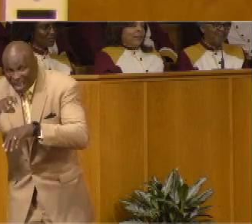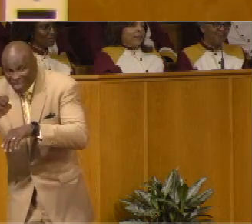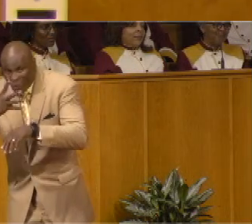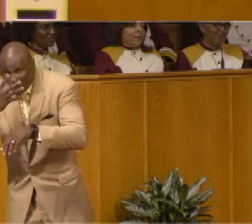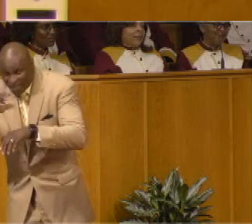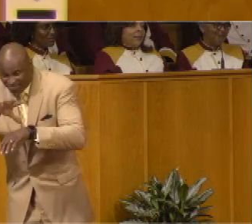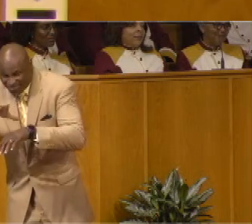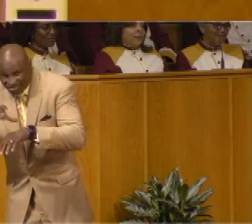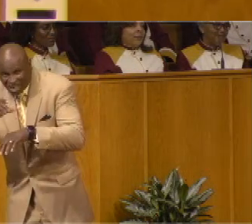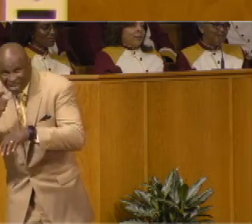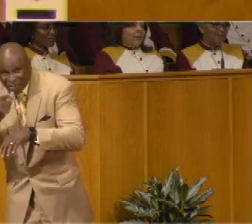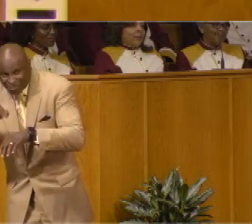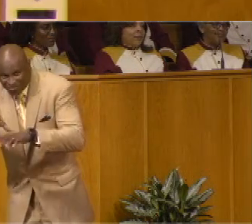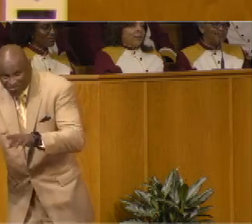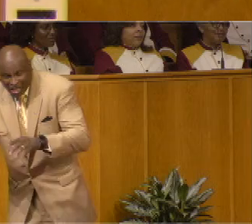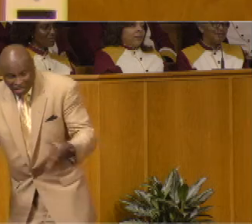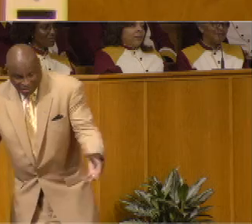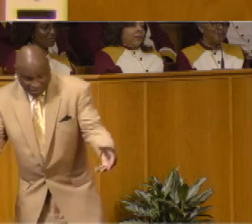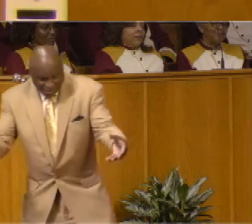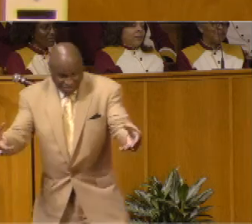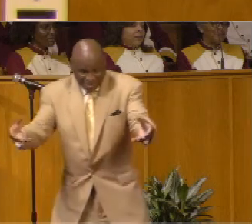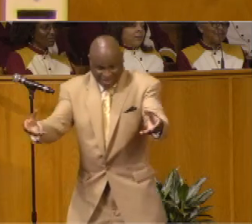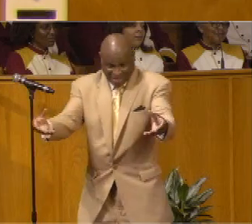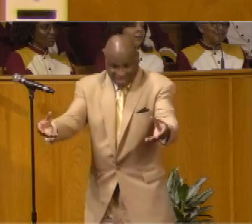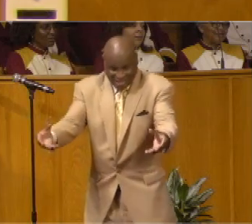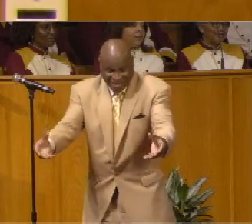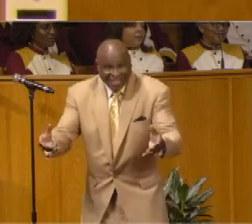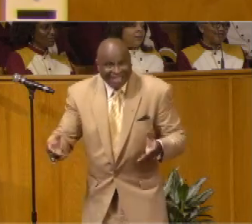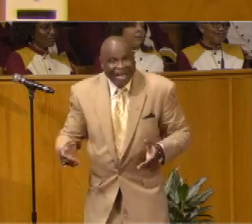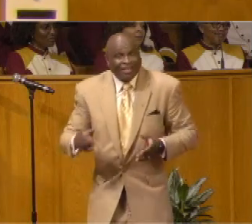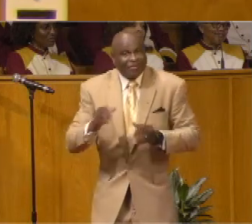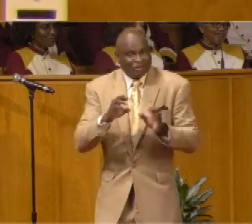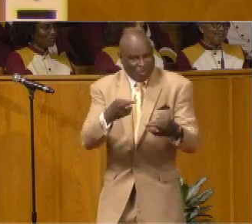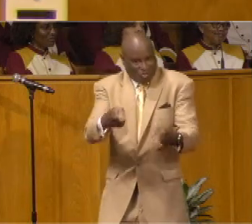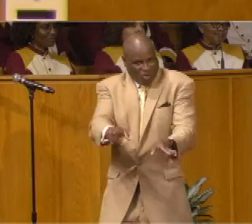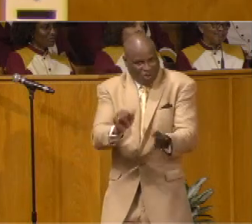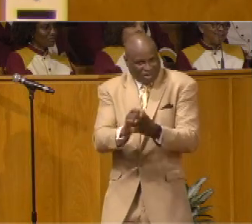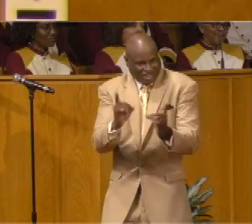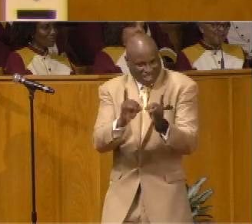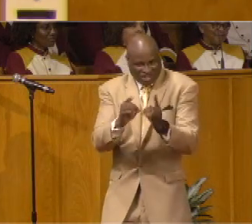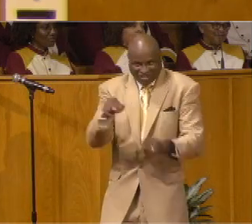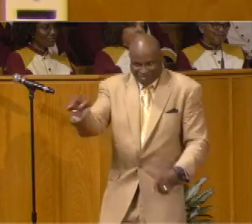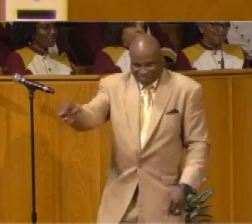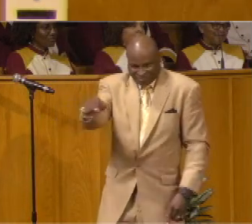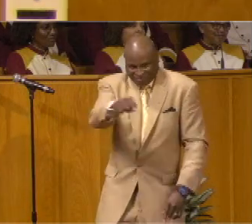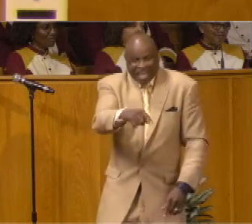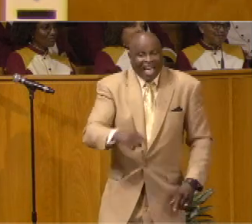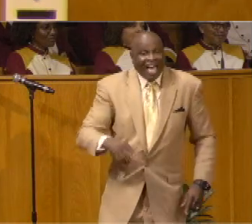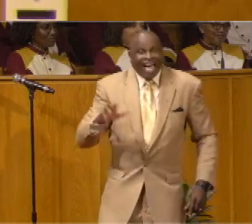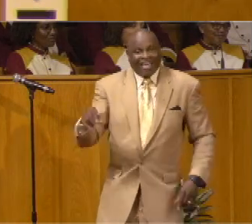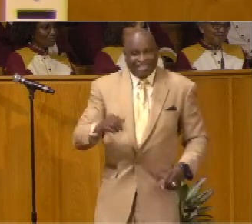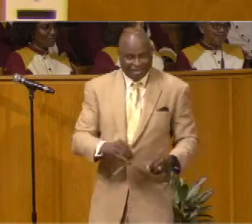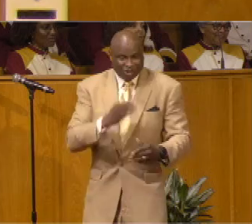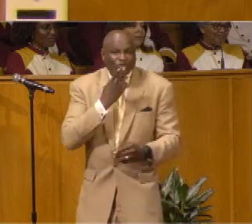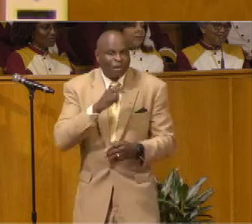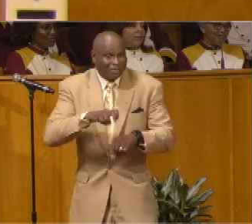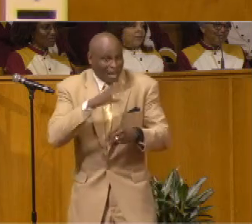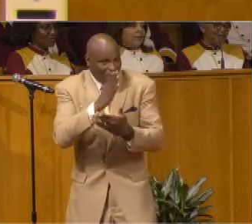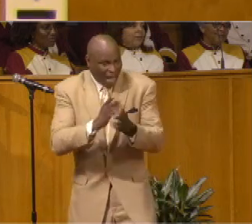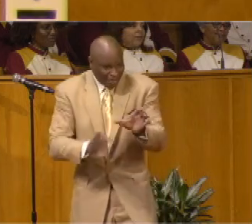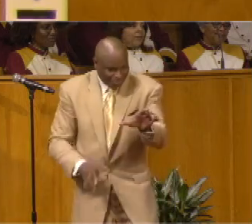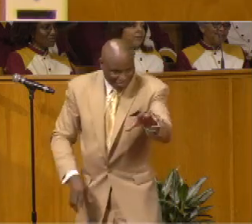After dinner was over, they went into the room where the desserts were, and there was a sweet potato